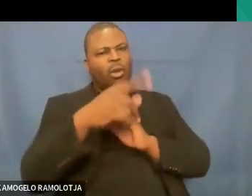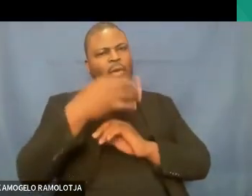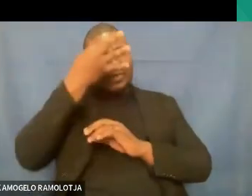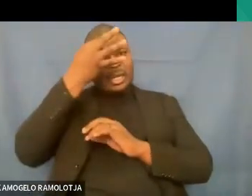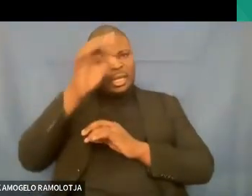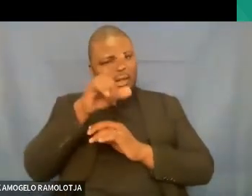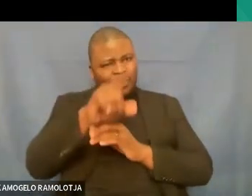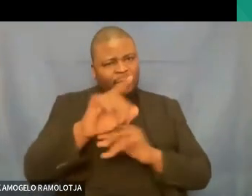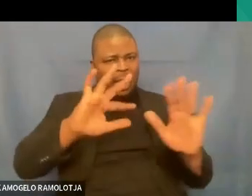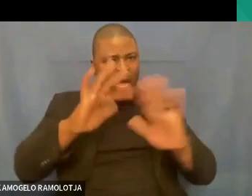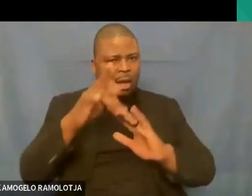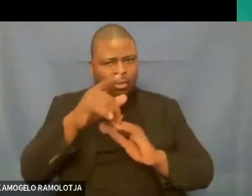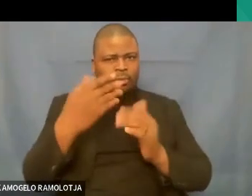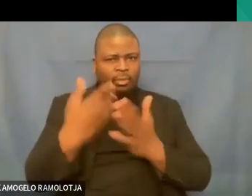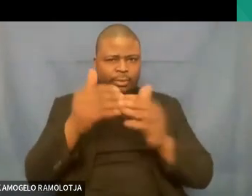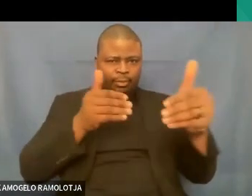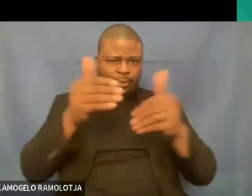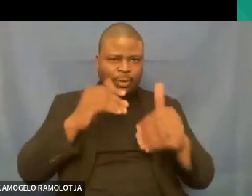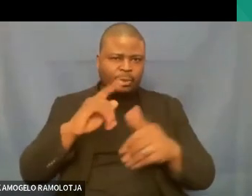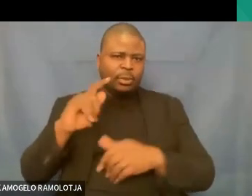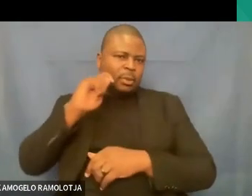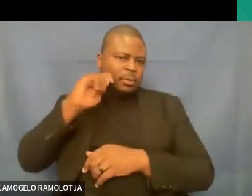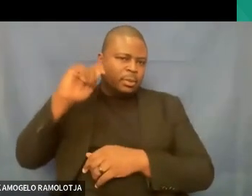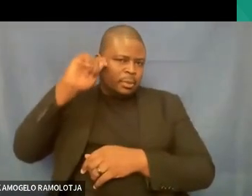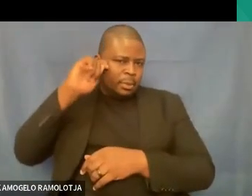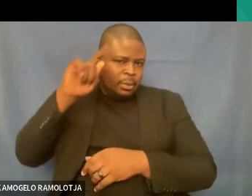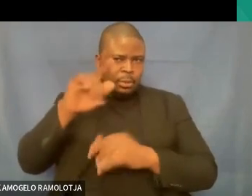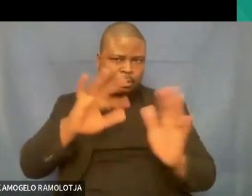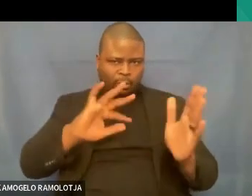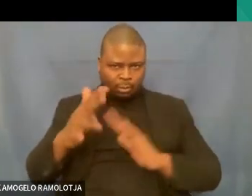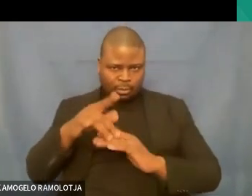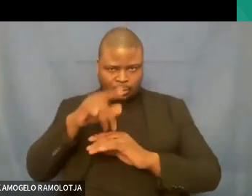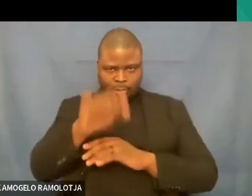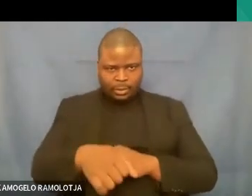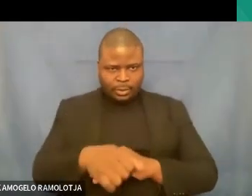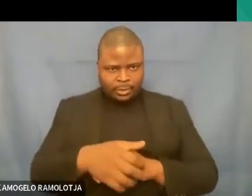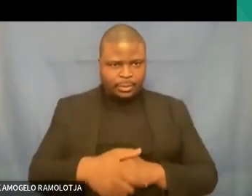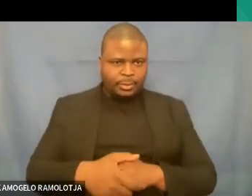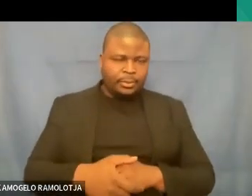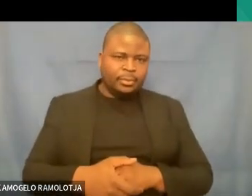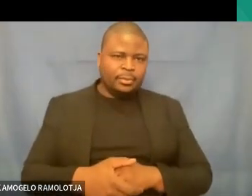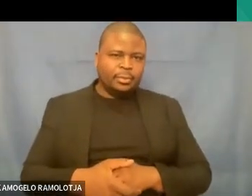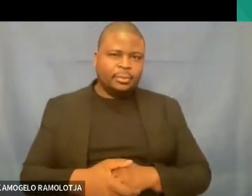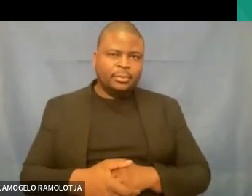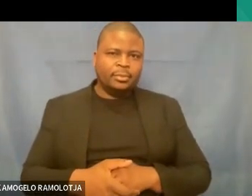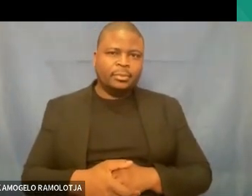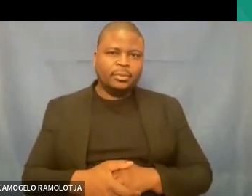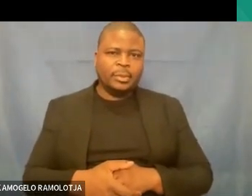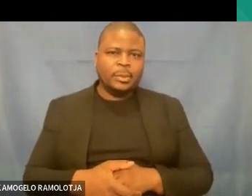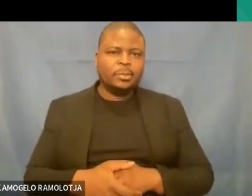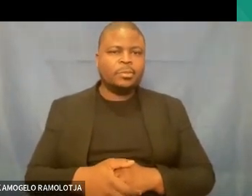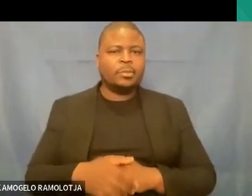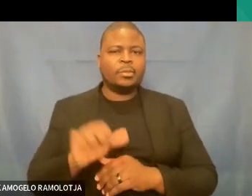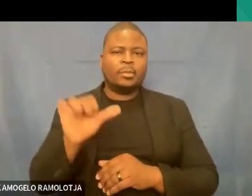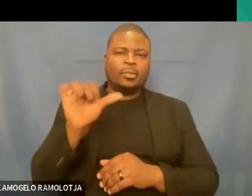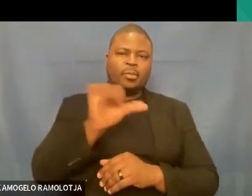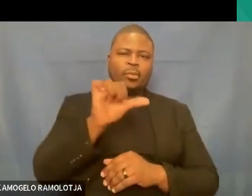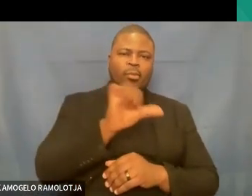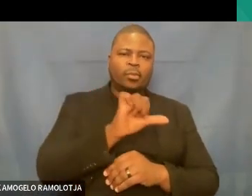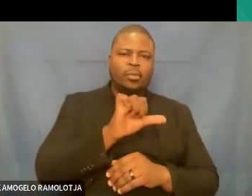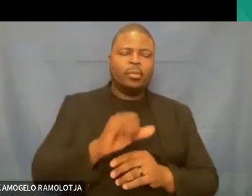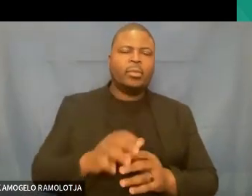population. So in my presentation, apologies, just go back to the first slide.